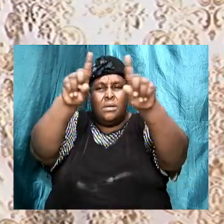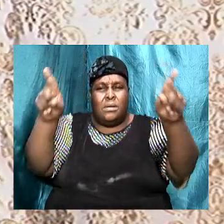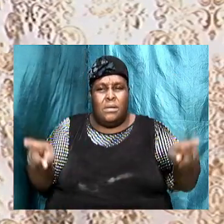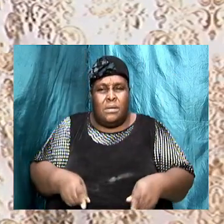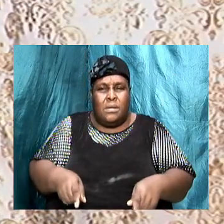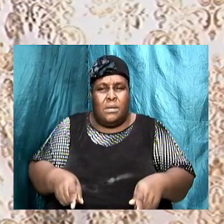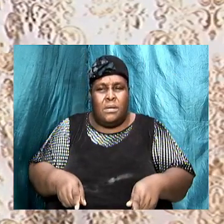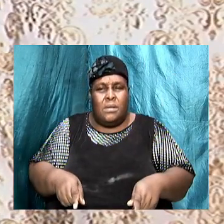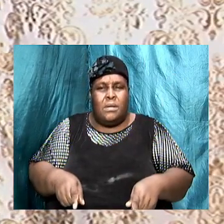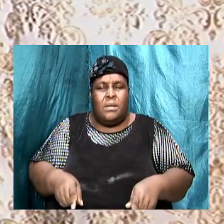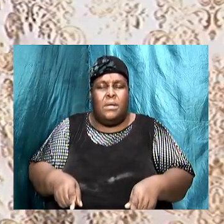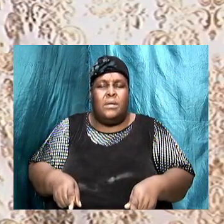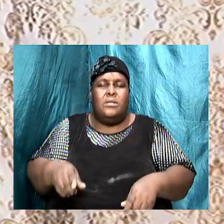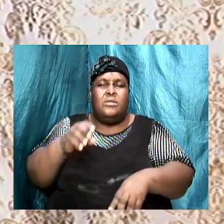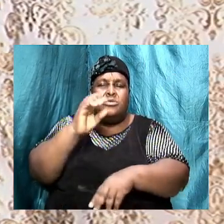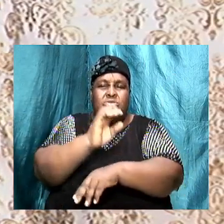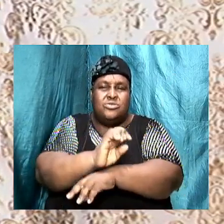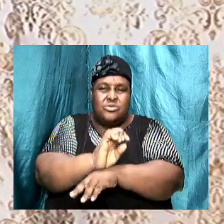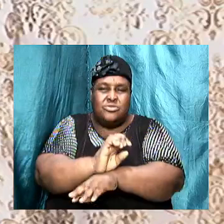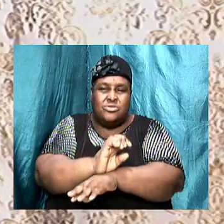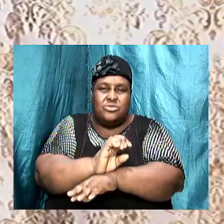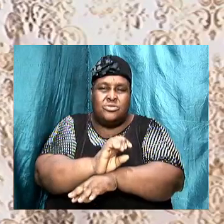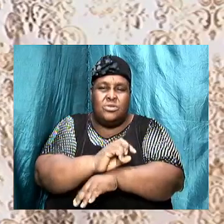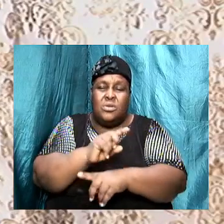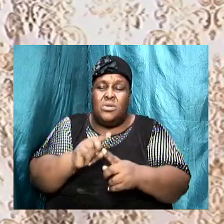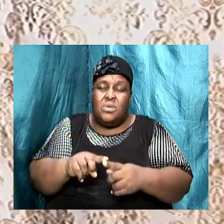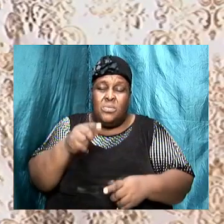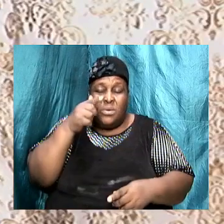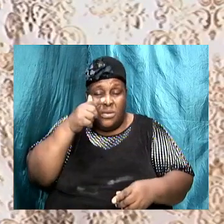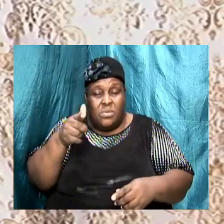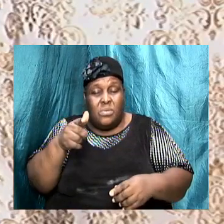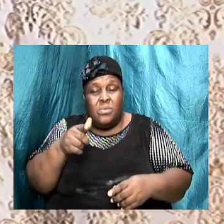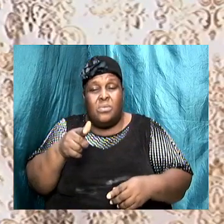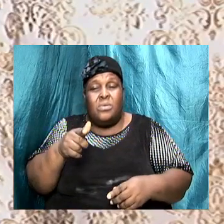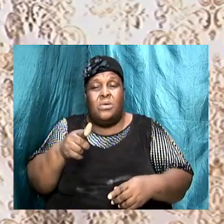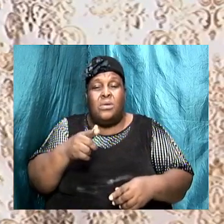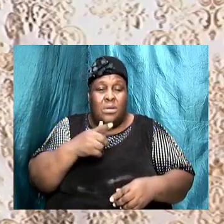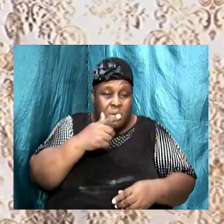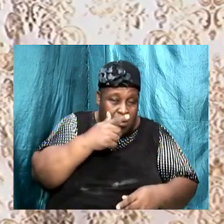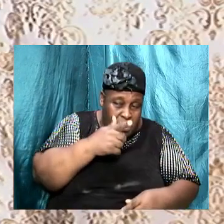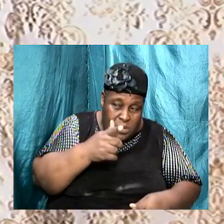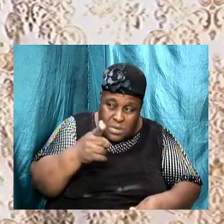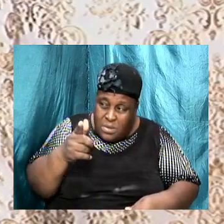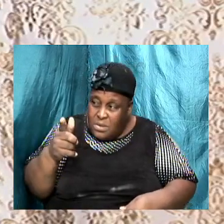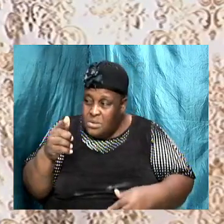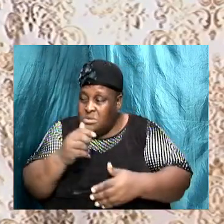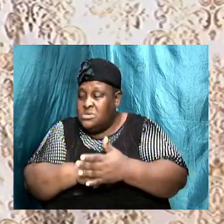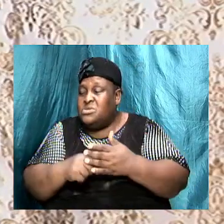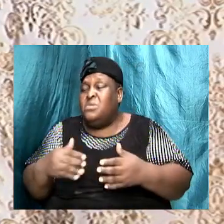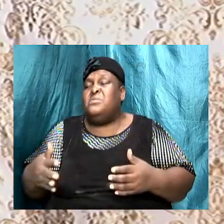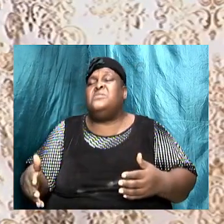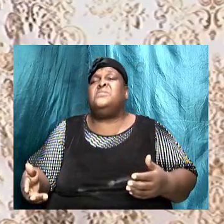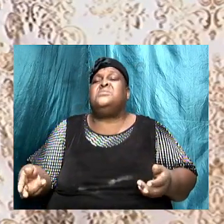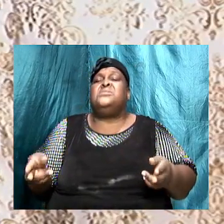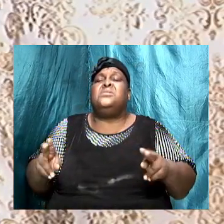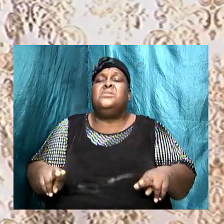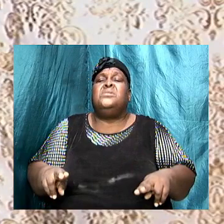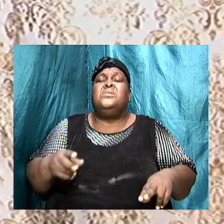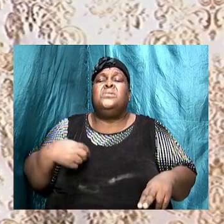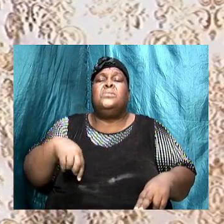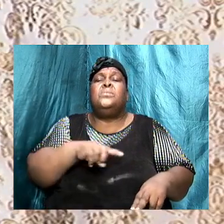church arena, when we look around us and some of the things that are happening, we can